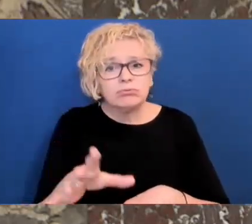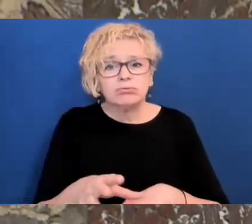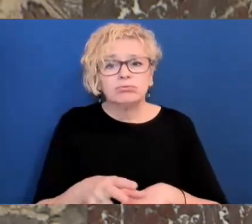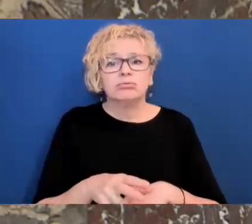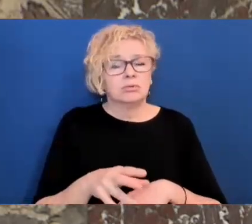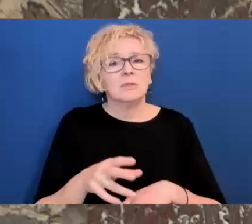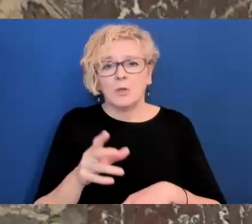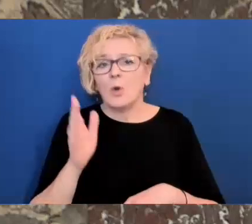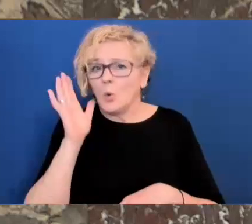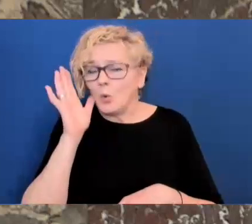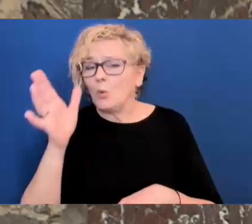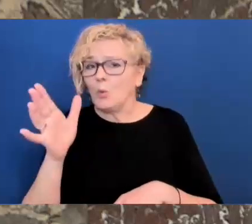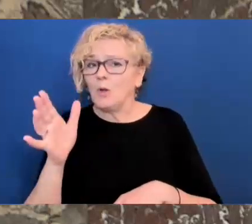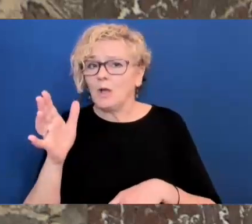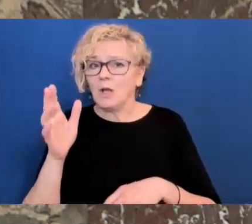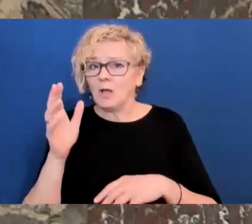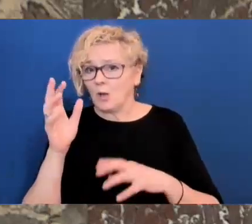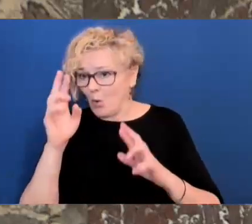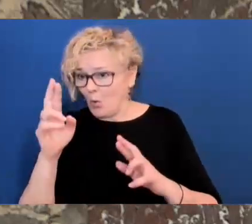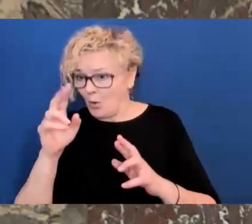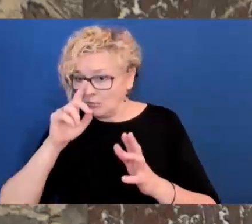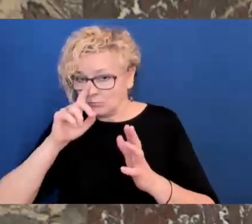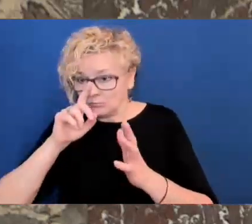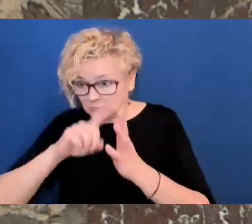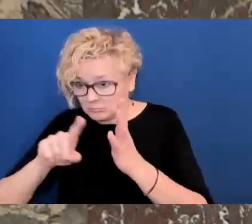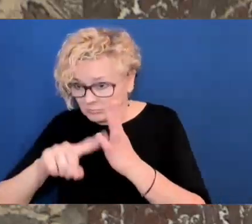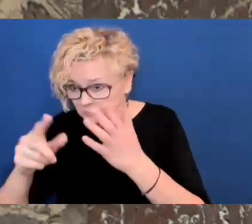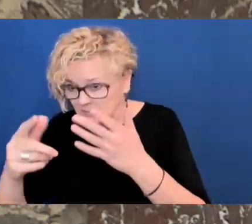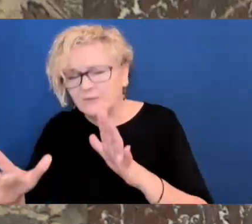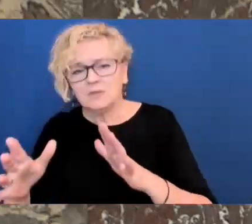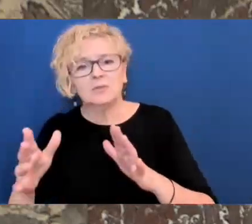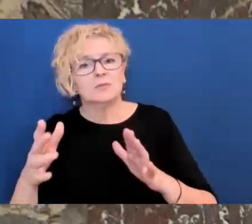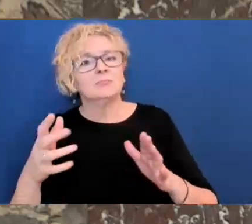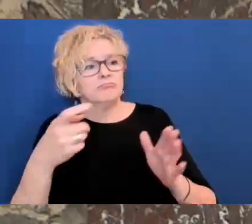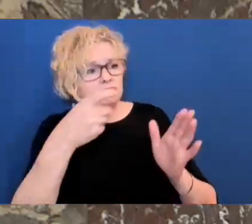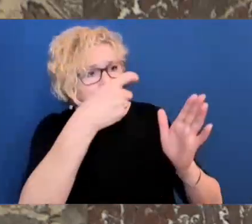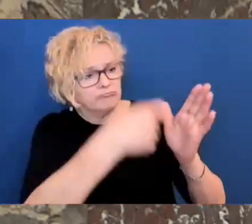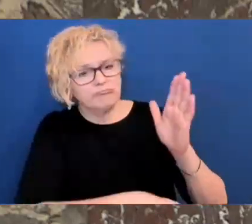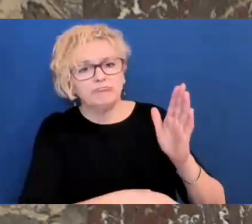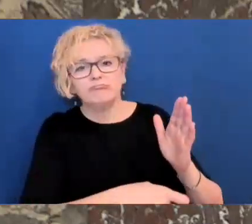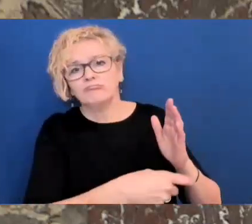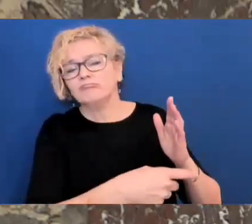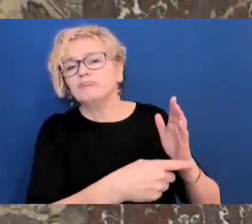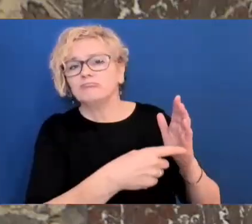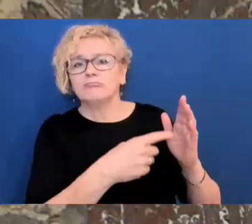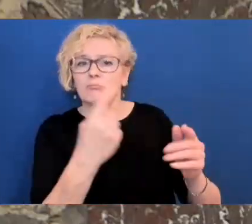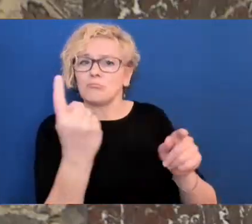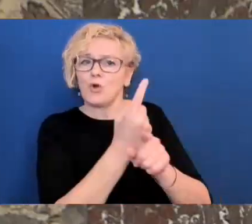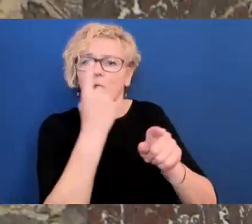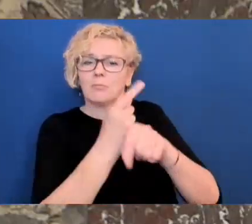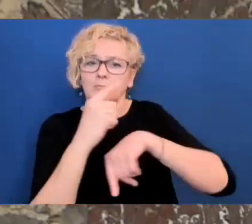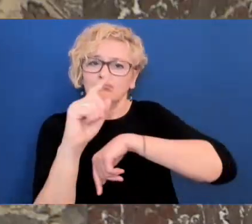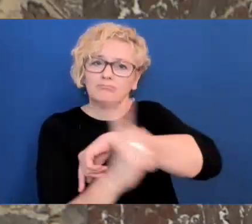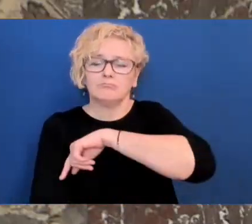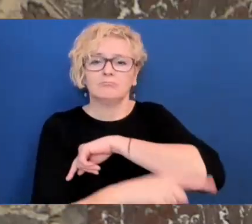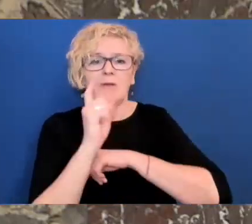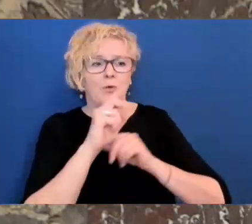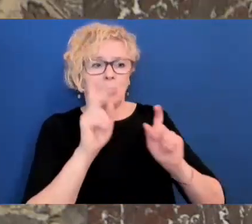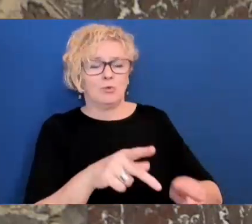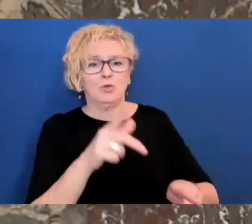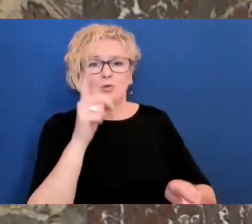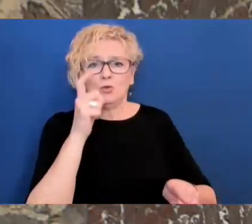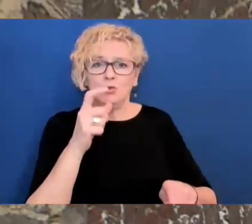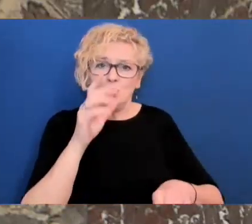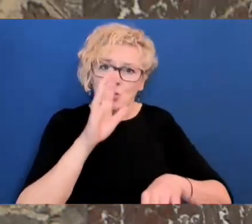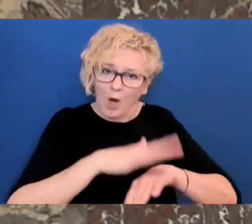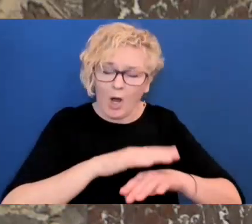convicted. So there are two aspects to this. One is the healthcare system, the criminal justice system. On the criminal justice side, we're training more